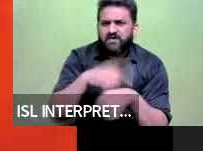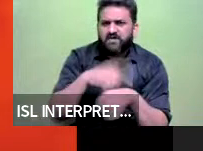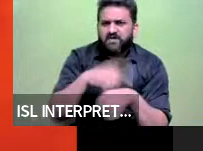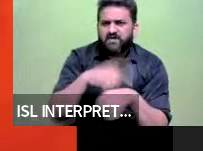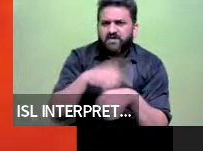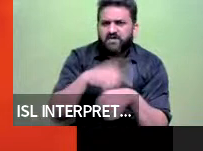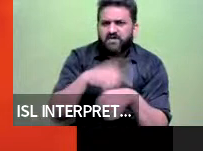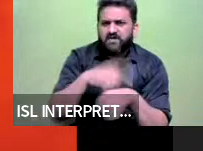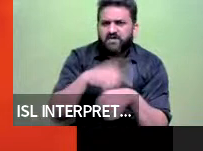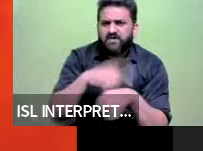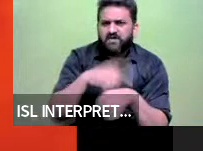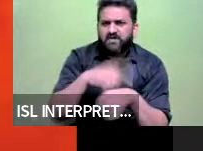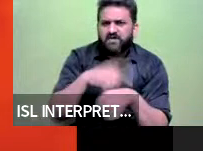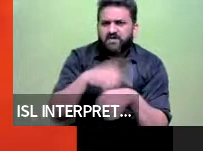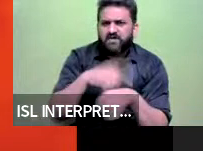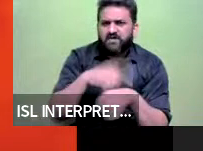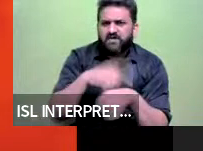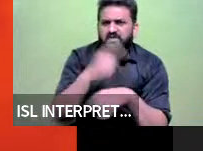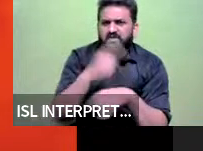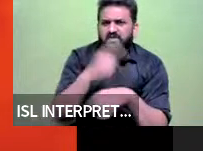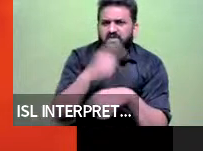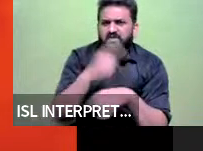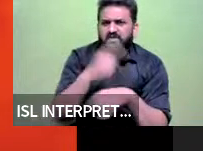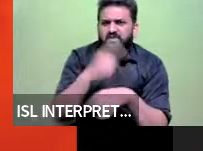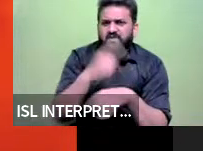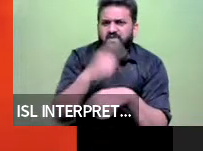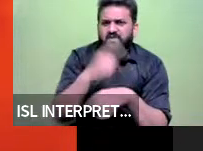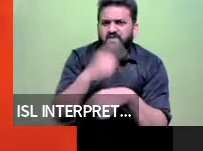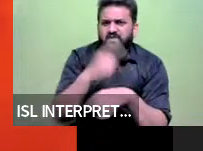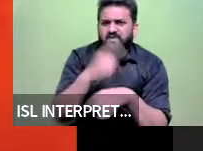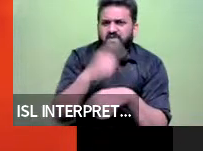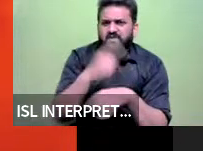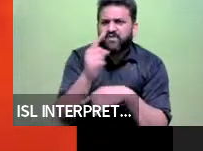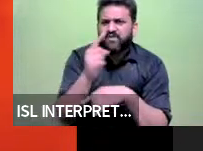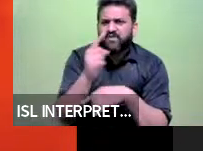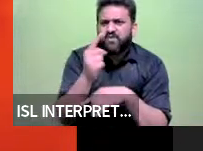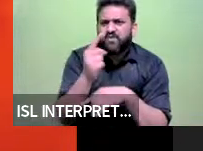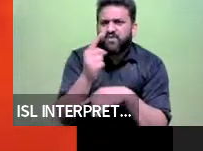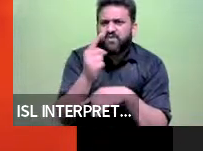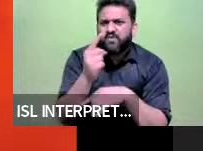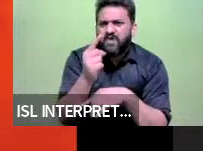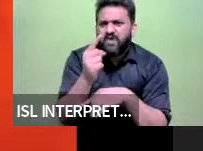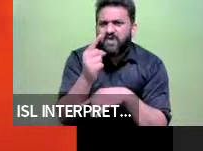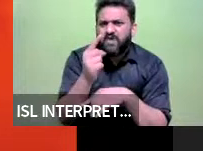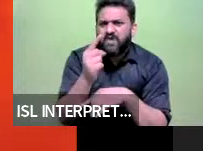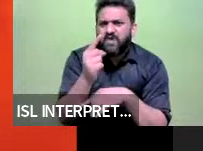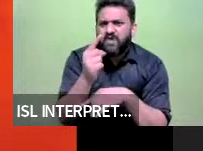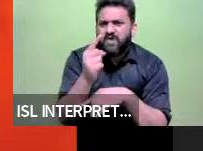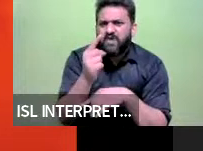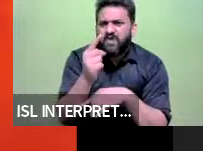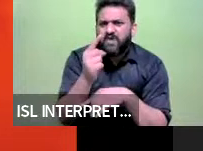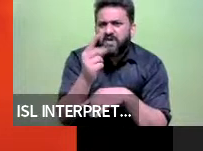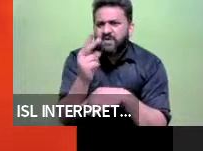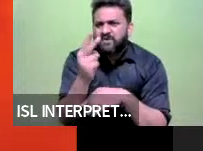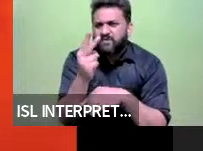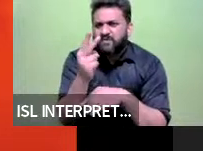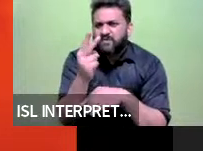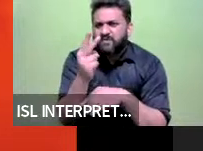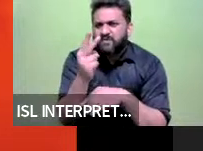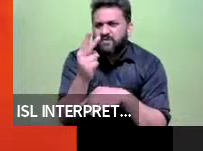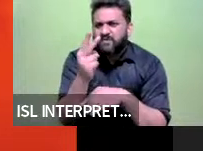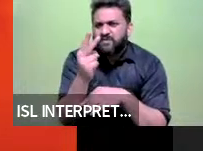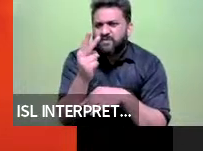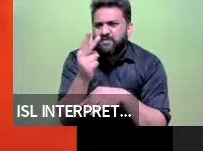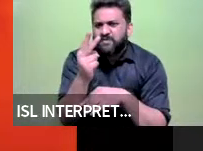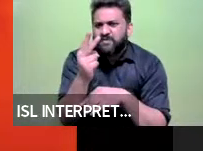1 minute extra time, but some liberal tribunal can do you 2 minutes. But a good team, a good student should ask the